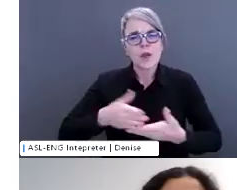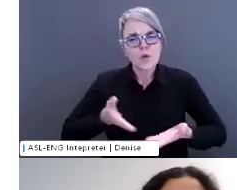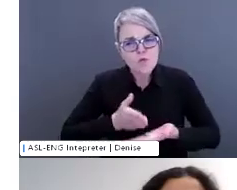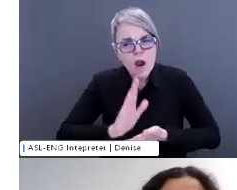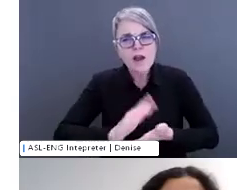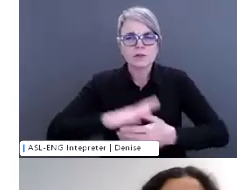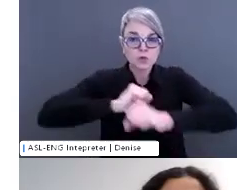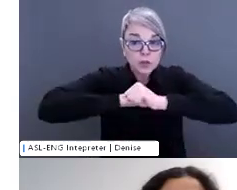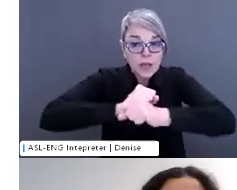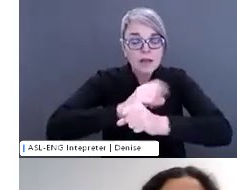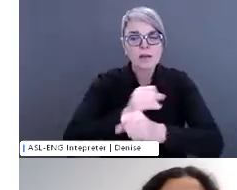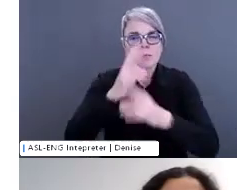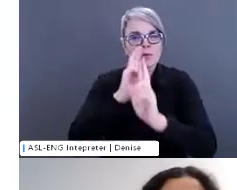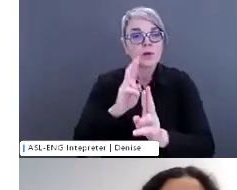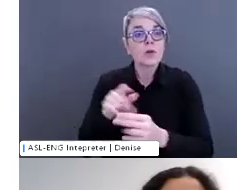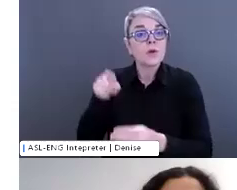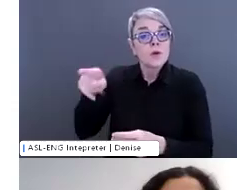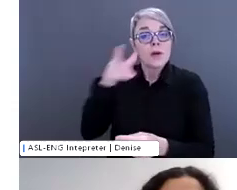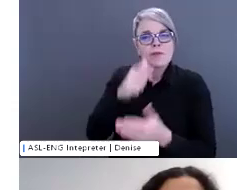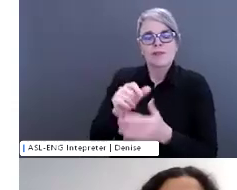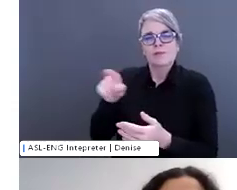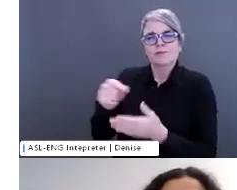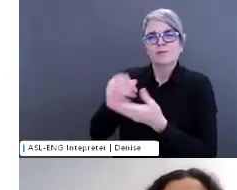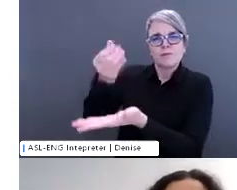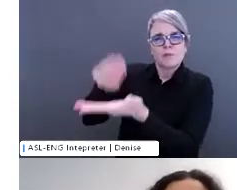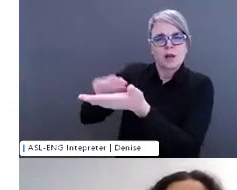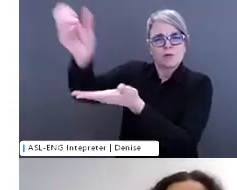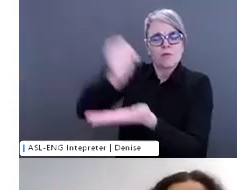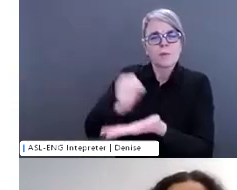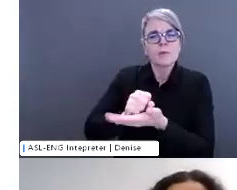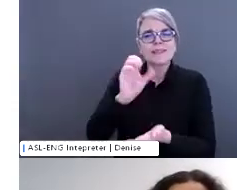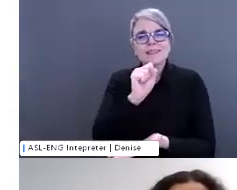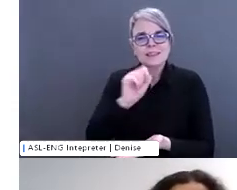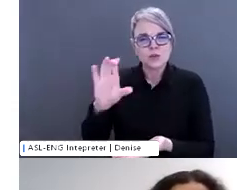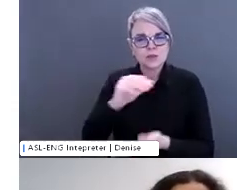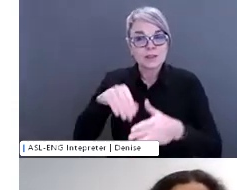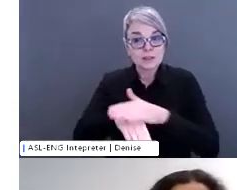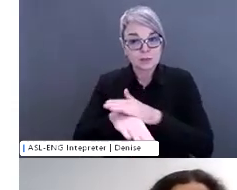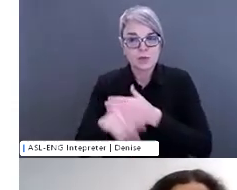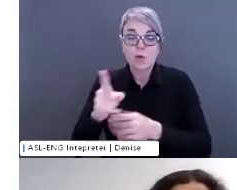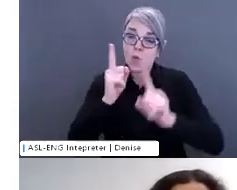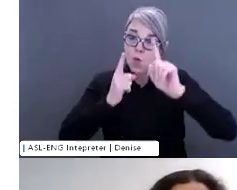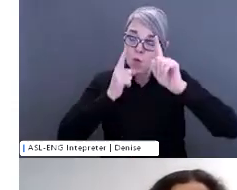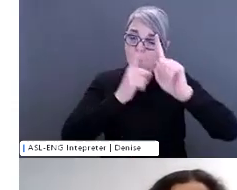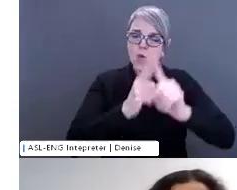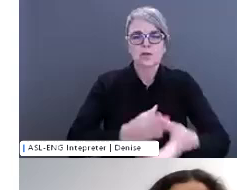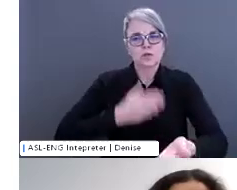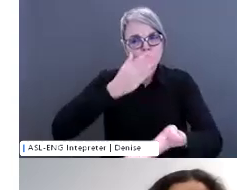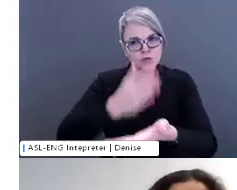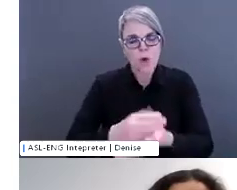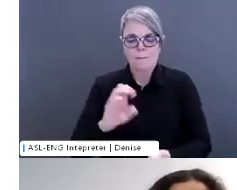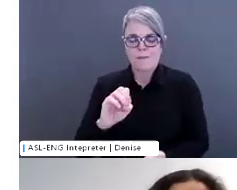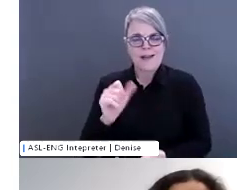Accessibility, and we implement the Ontario's strategy to combat elder abuse. Please look at our website